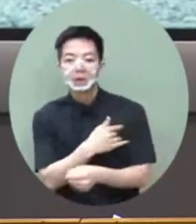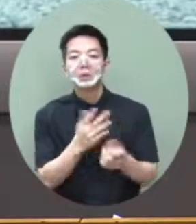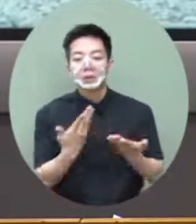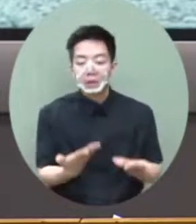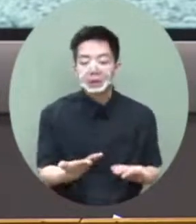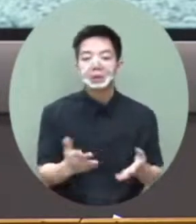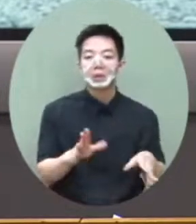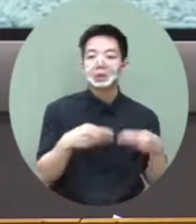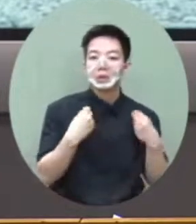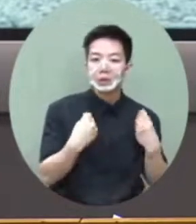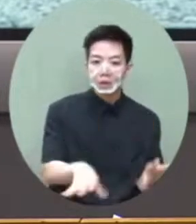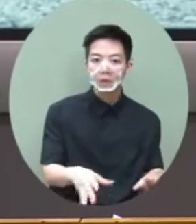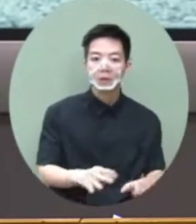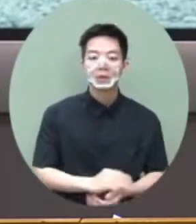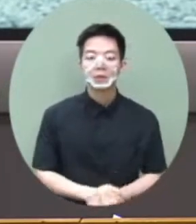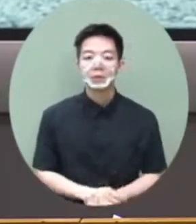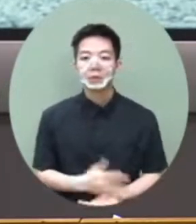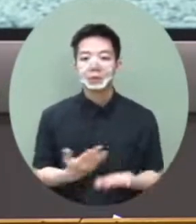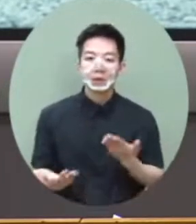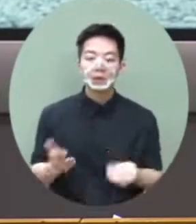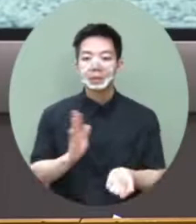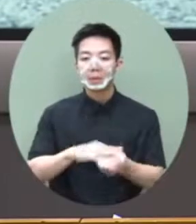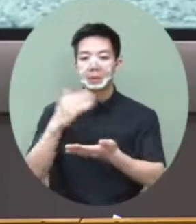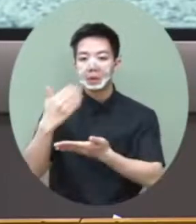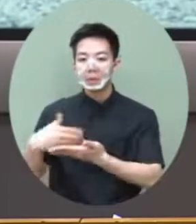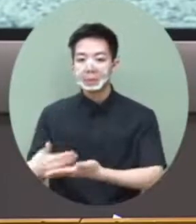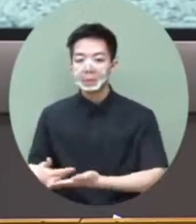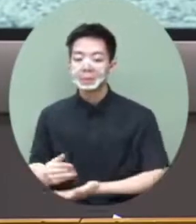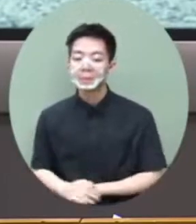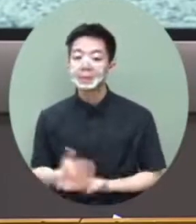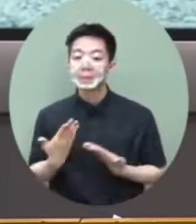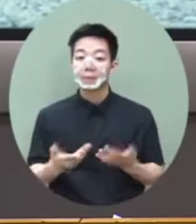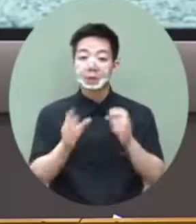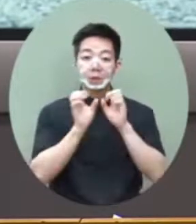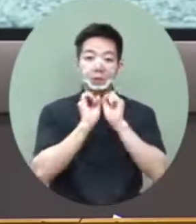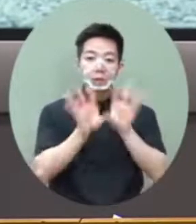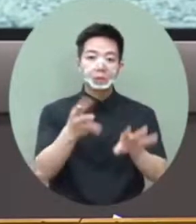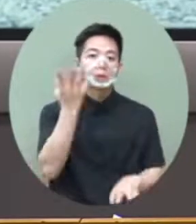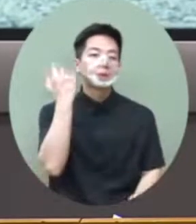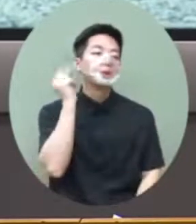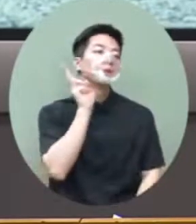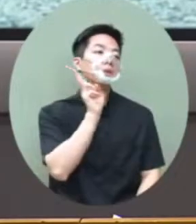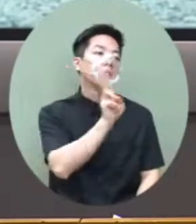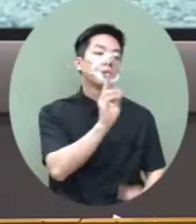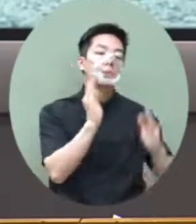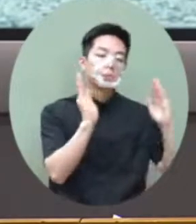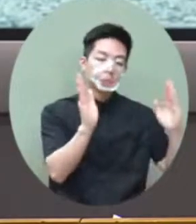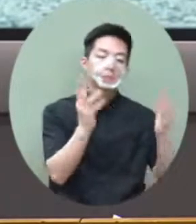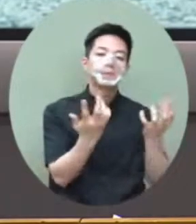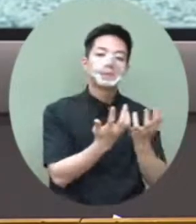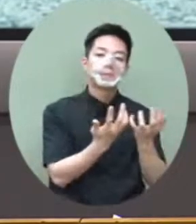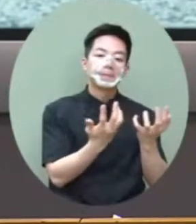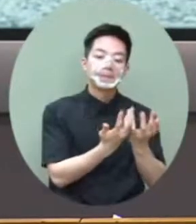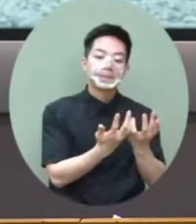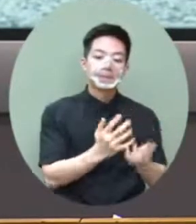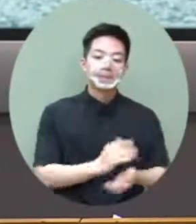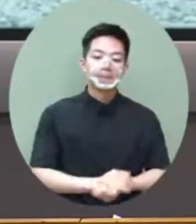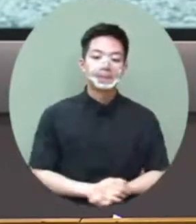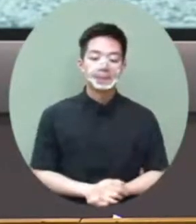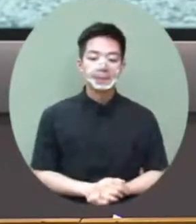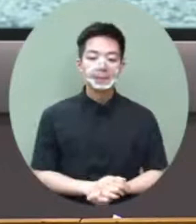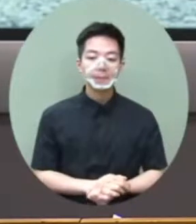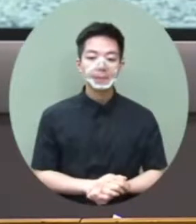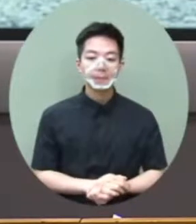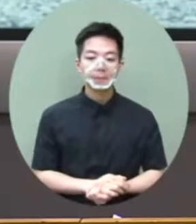95.6%. We are aware that a lot of the staff members have recovered or are